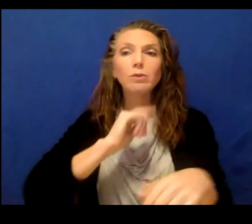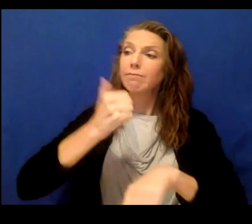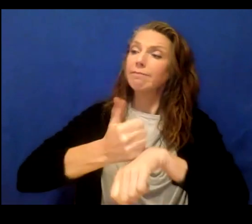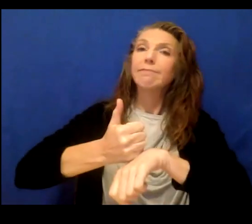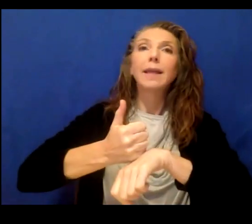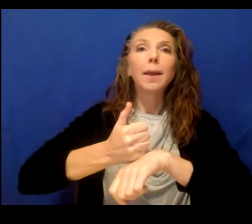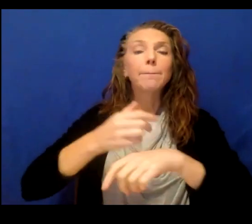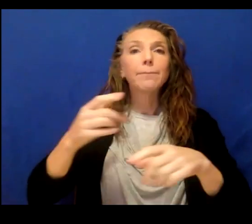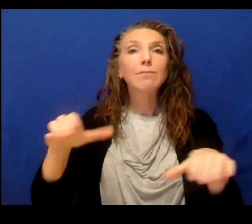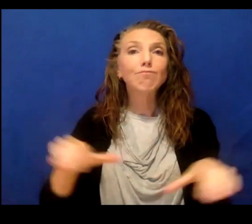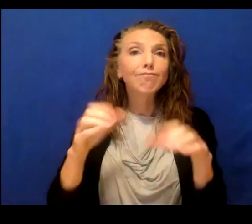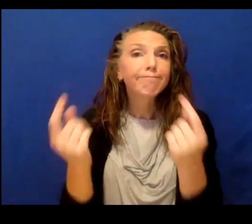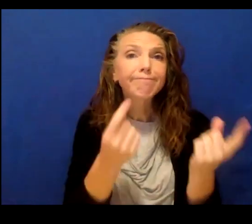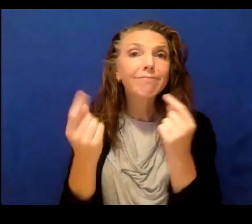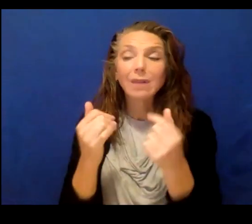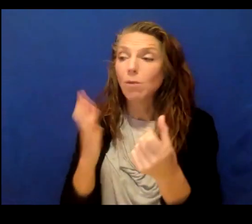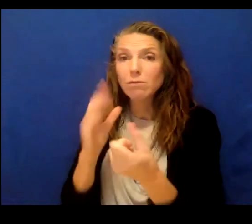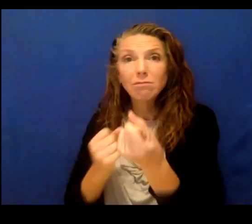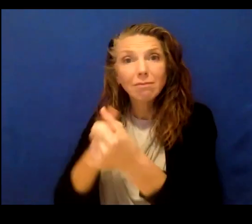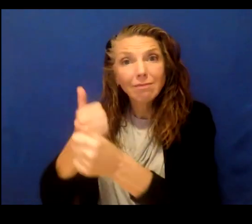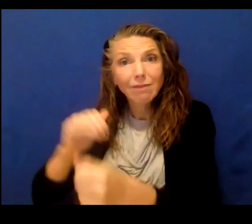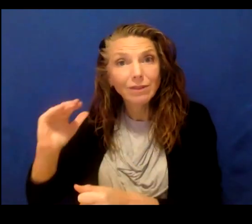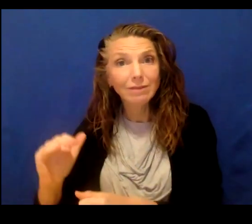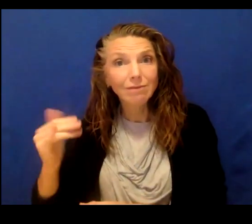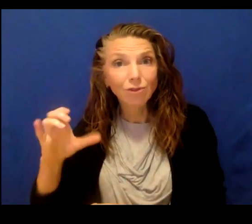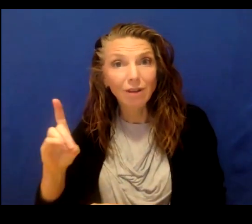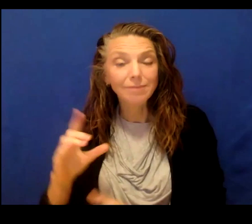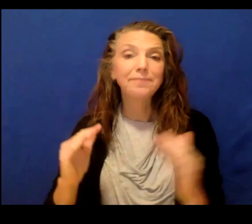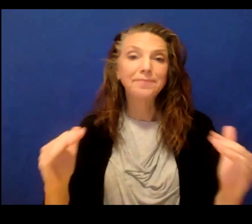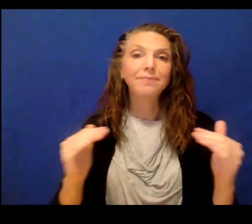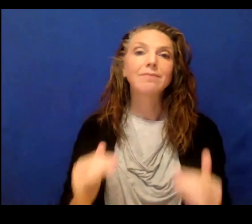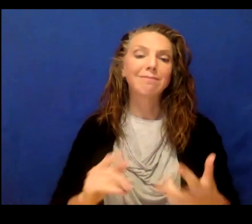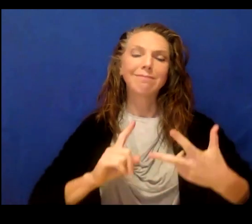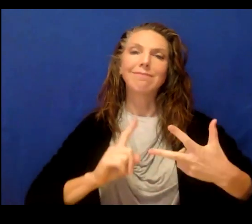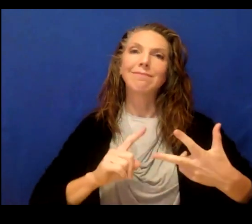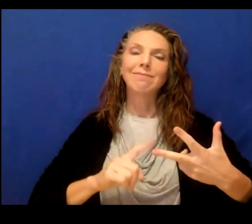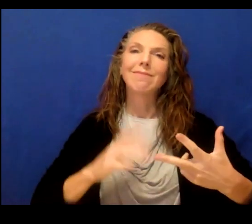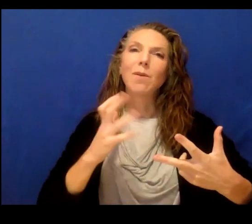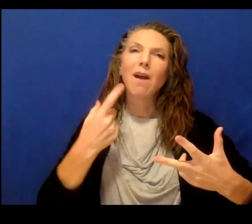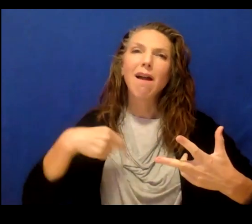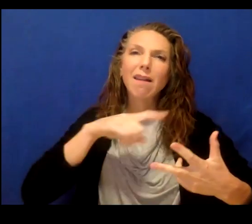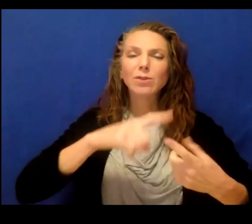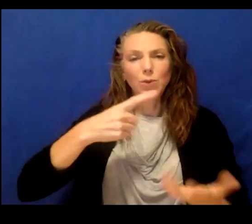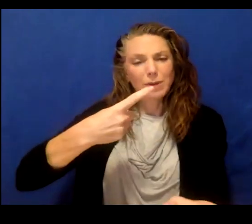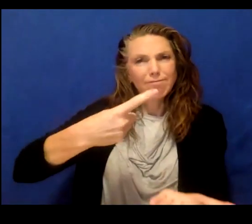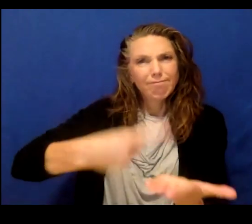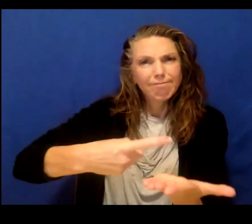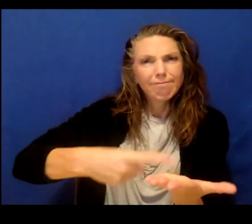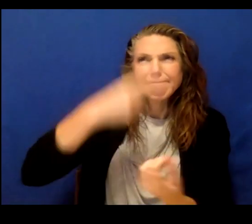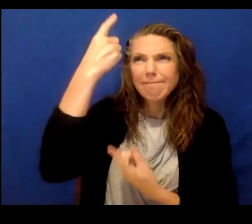can include and support every child. And I would love for us to also explore considerations